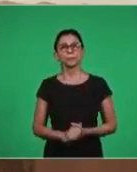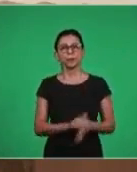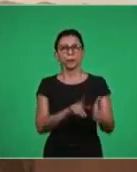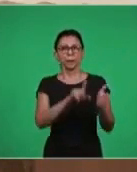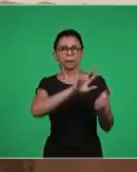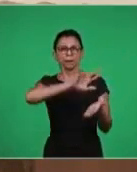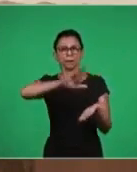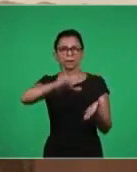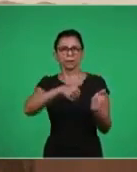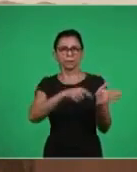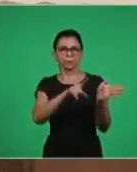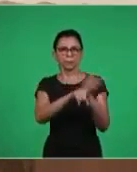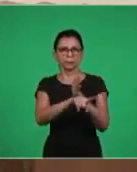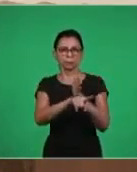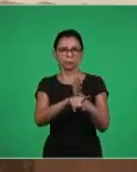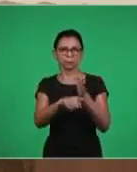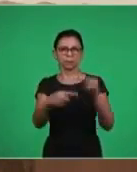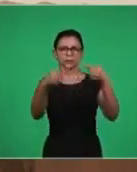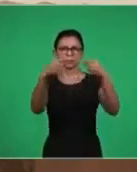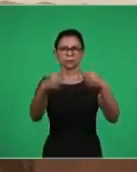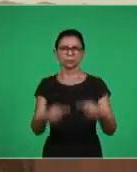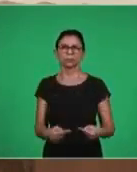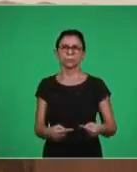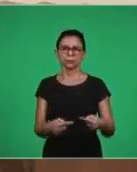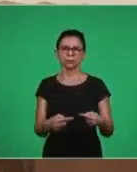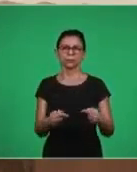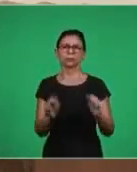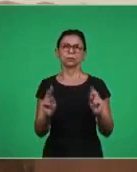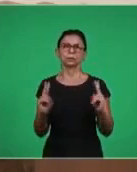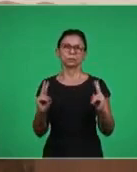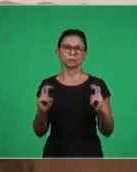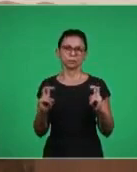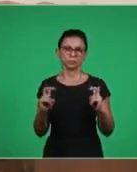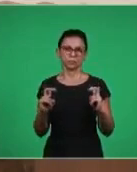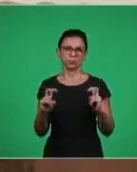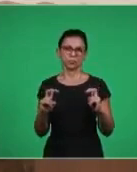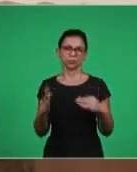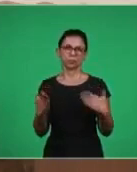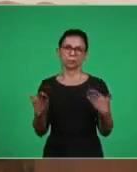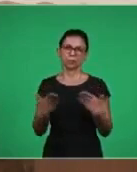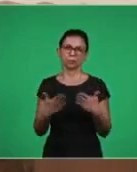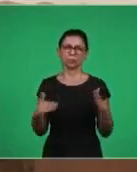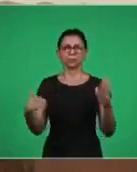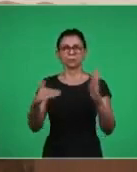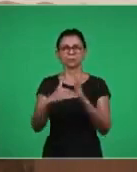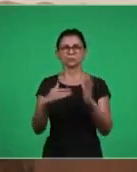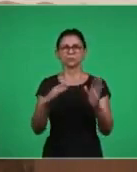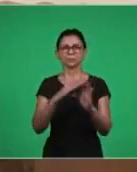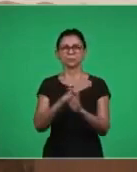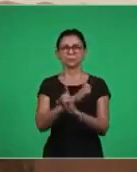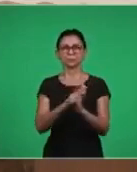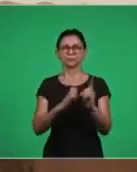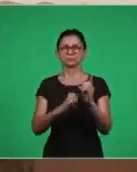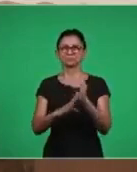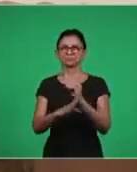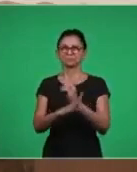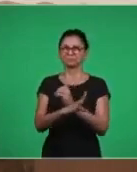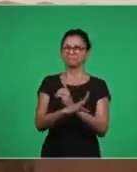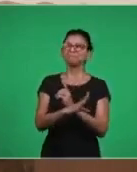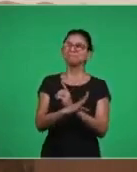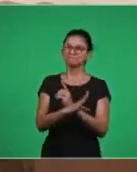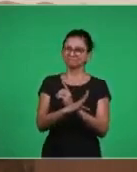brethren the questions related to the topic that we are going to approach today in our last Sunday